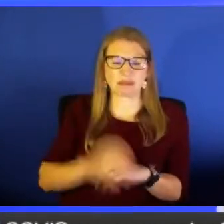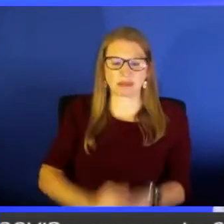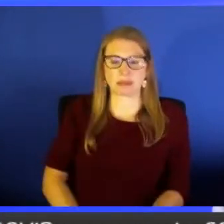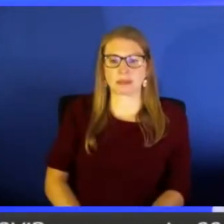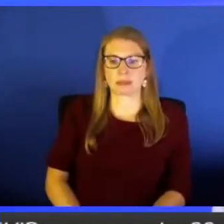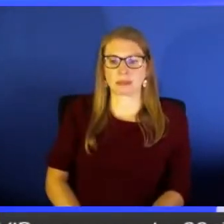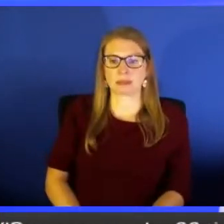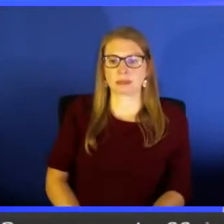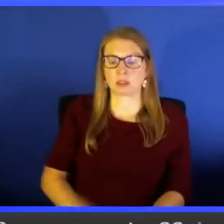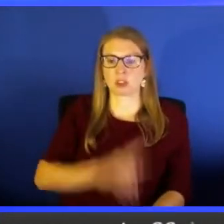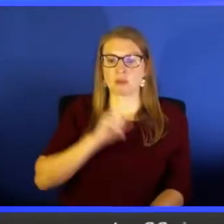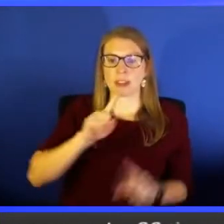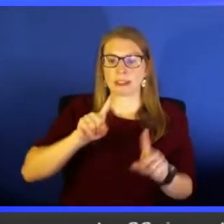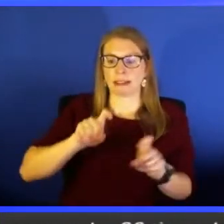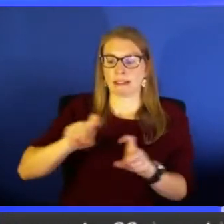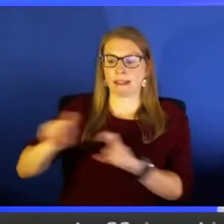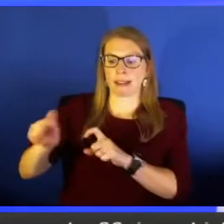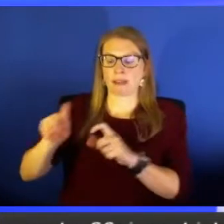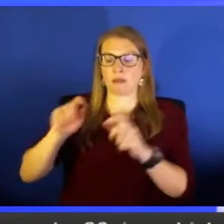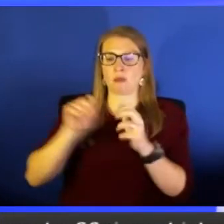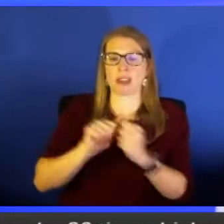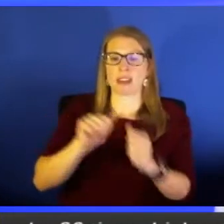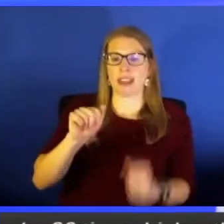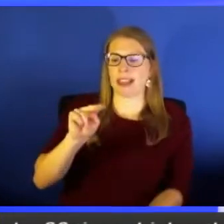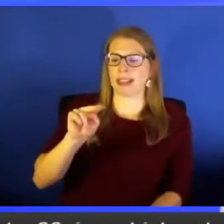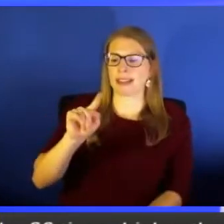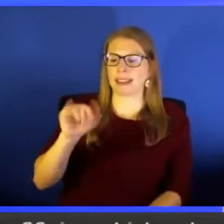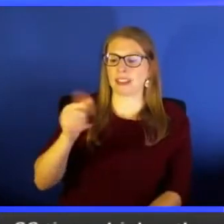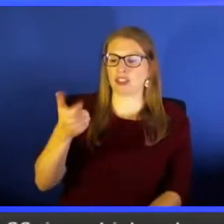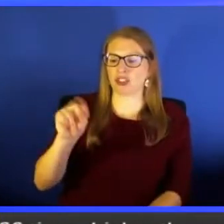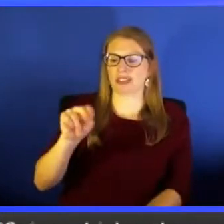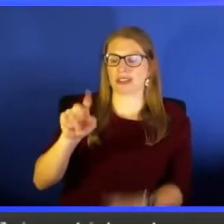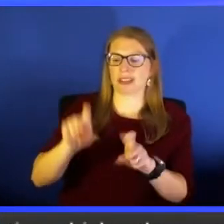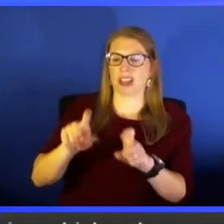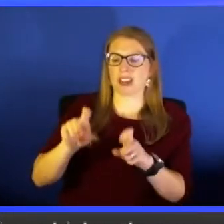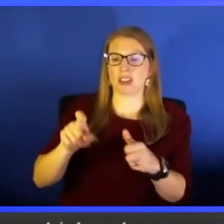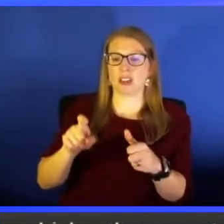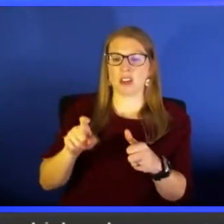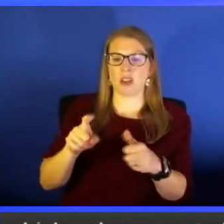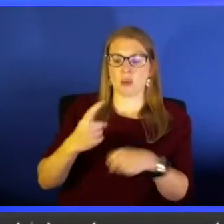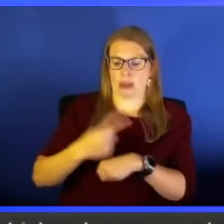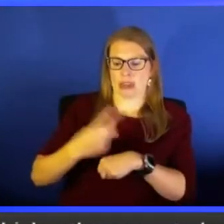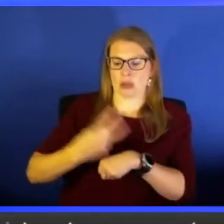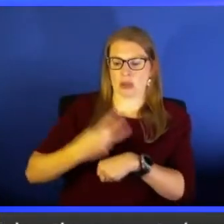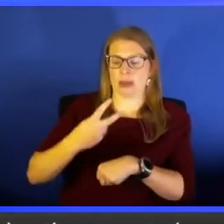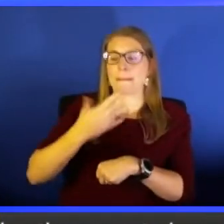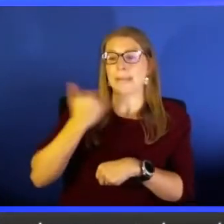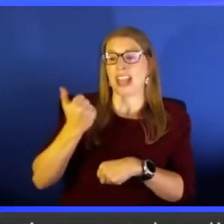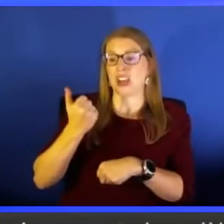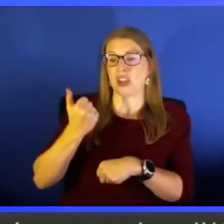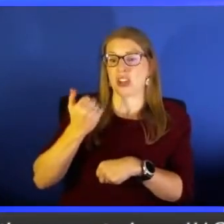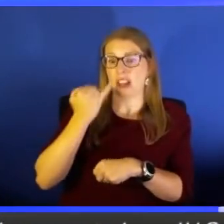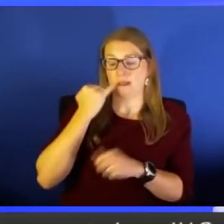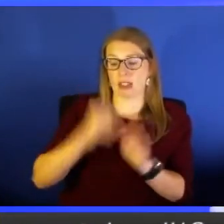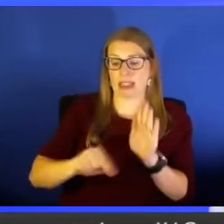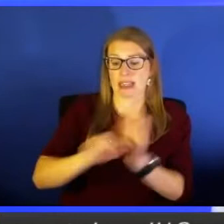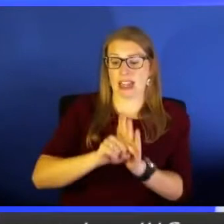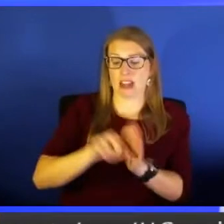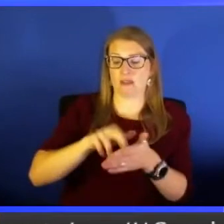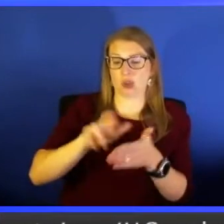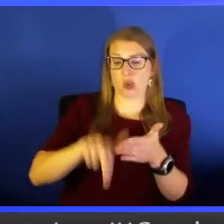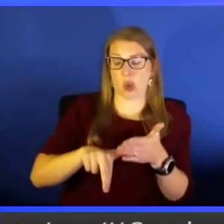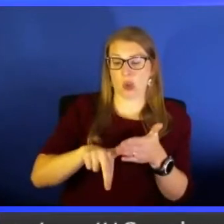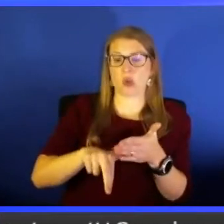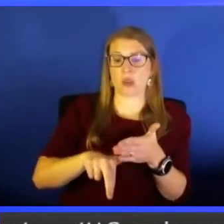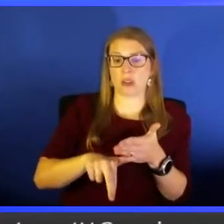testing at home with the antigen test in those first couple days is probably better if you get negative results. They showed that